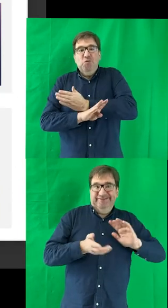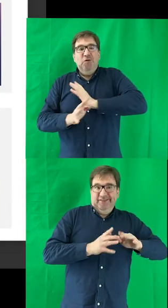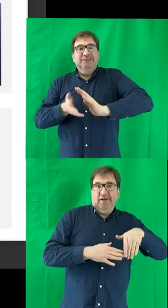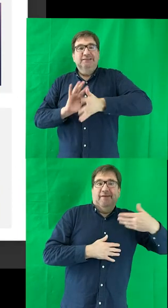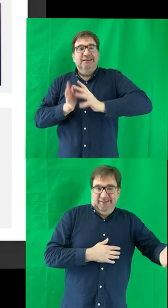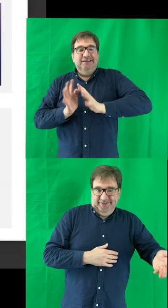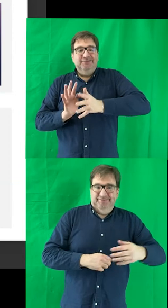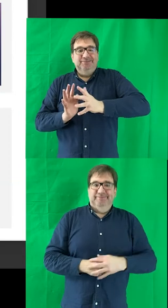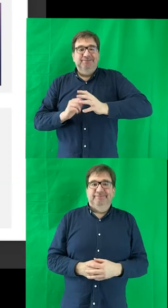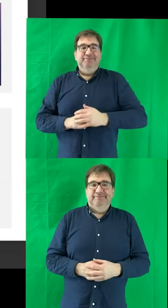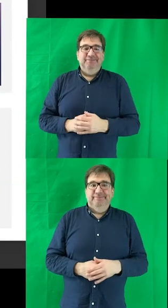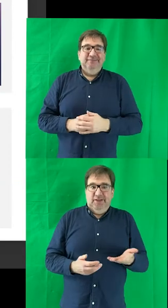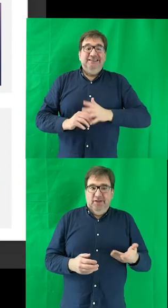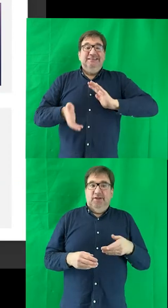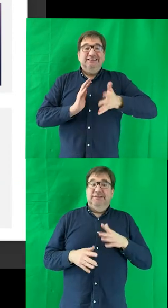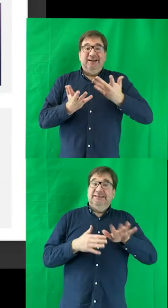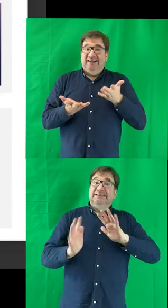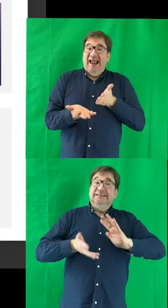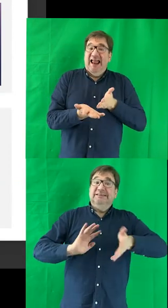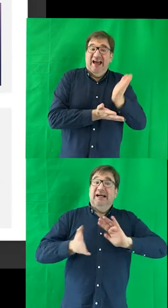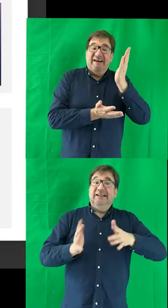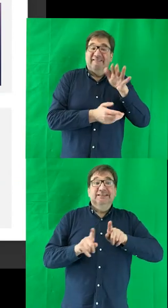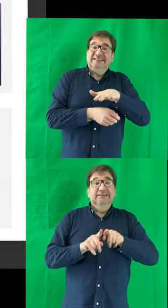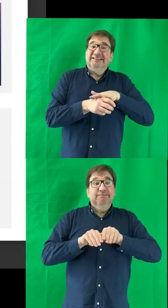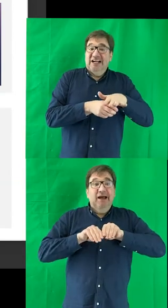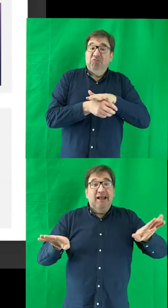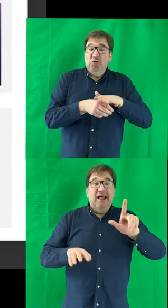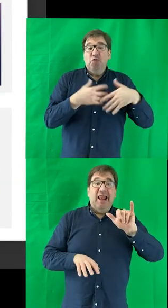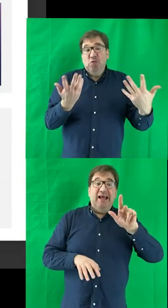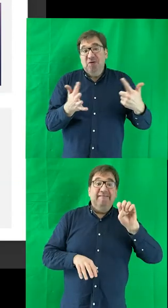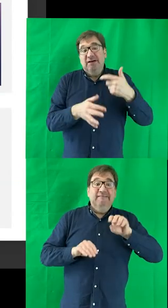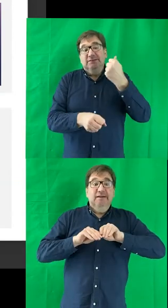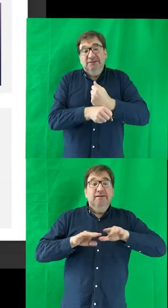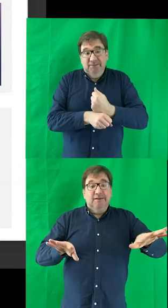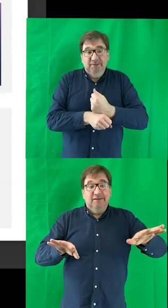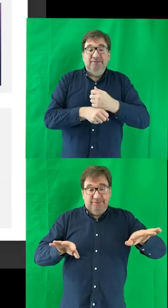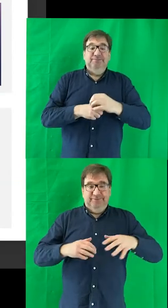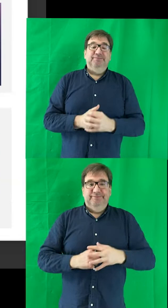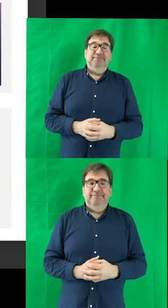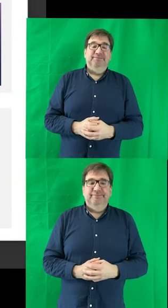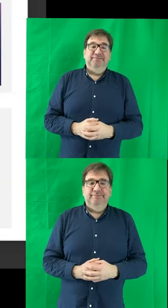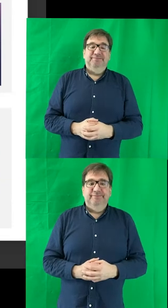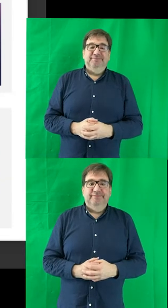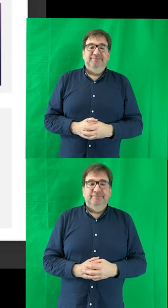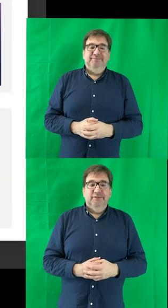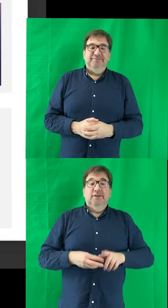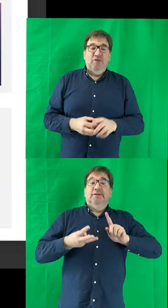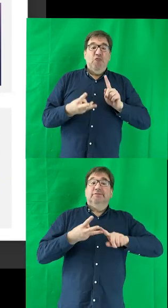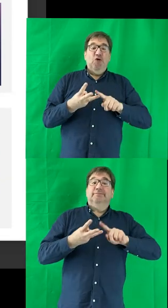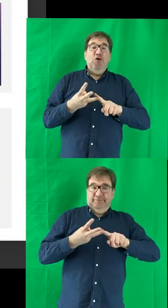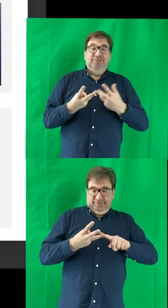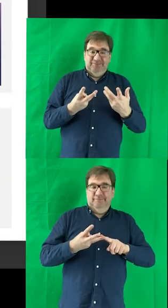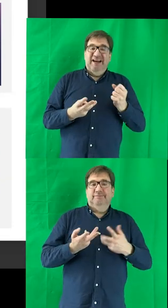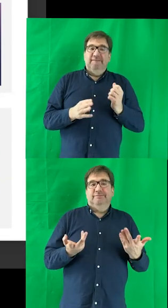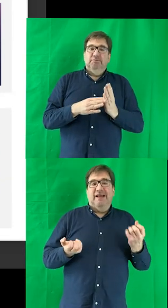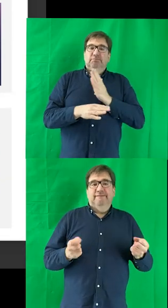prior to the signing, and the signing was also produced in a live scenario, for example. And then